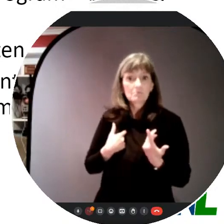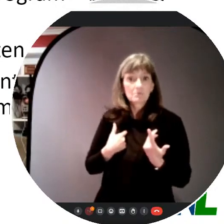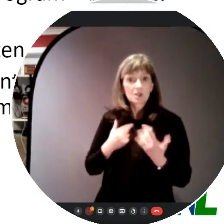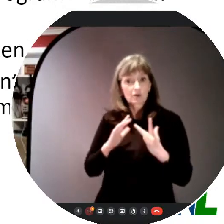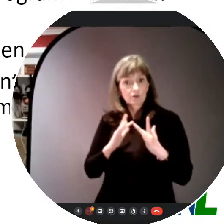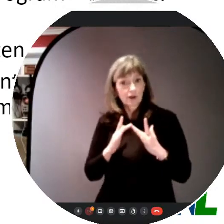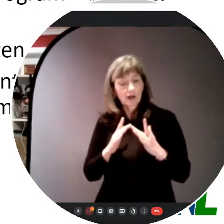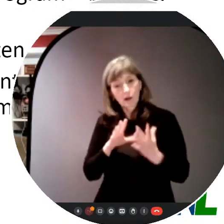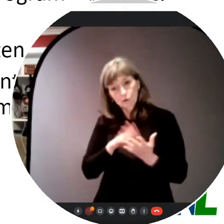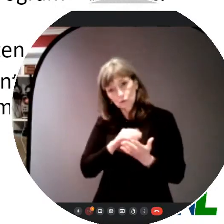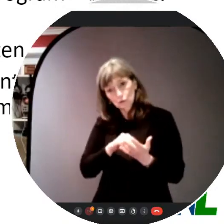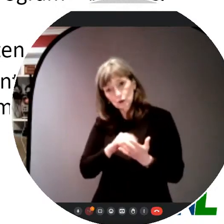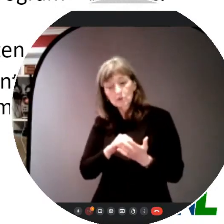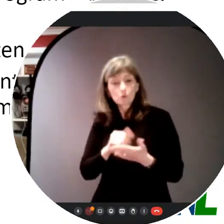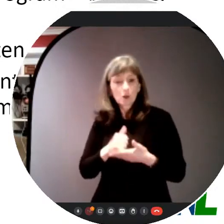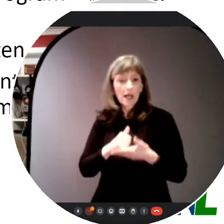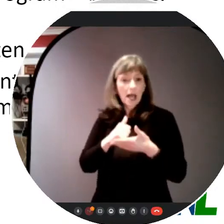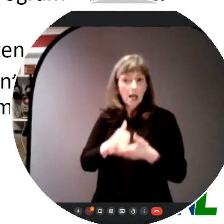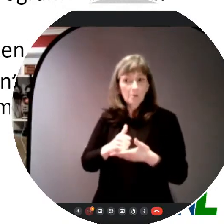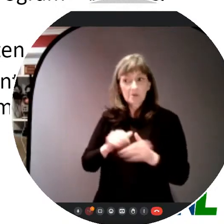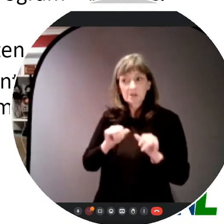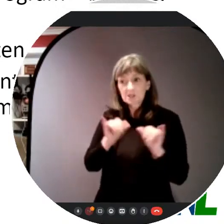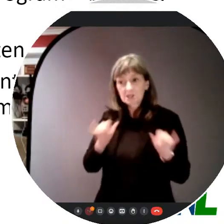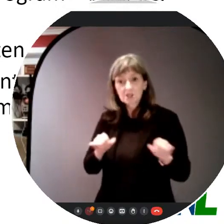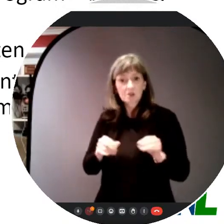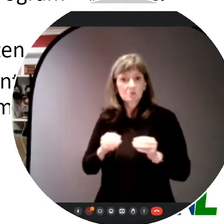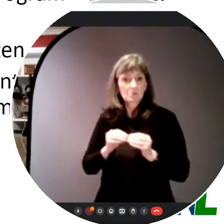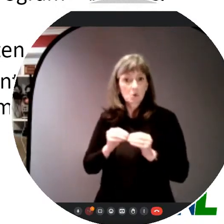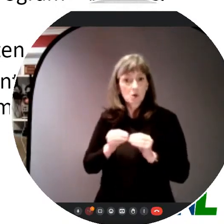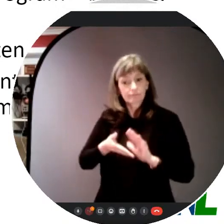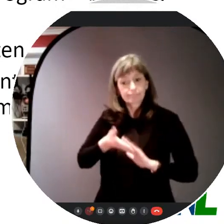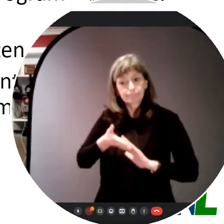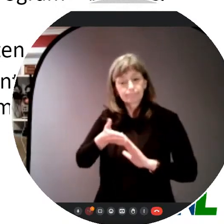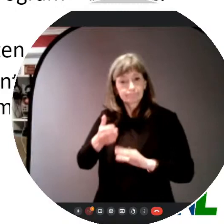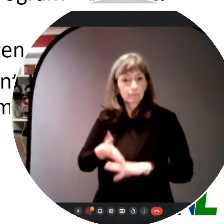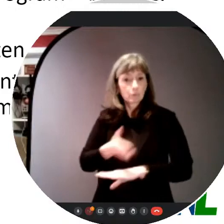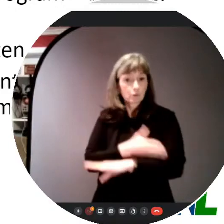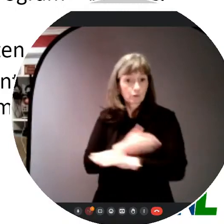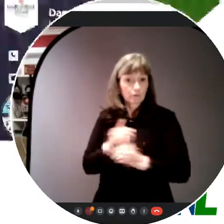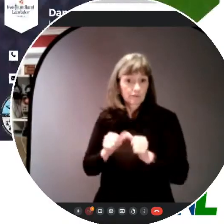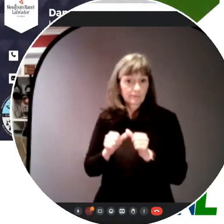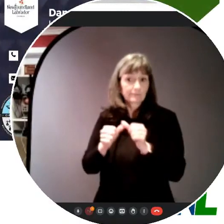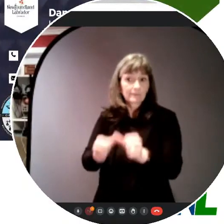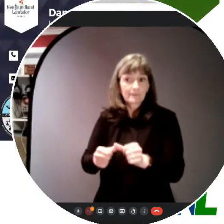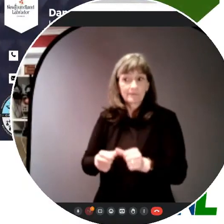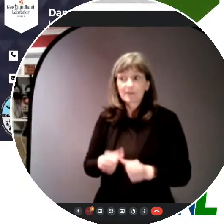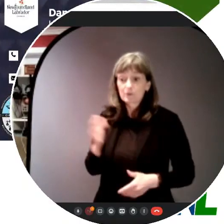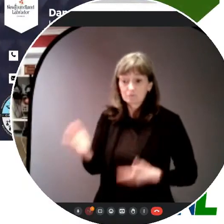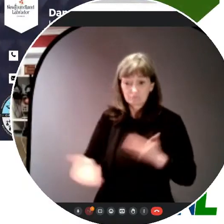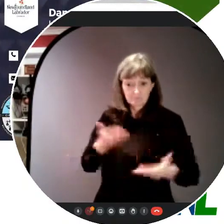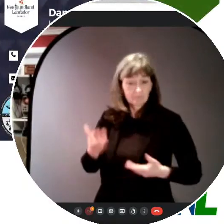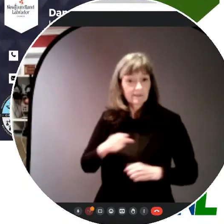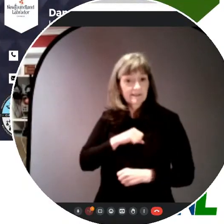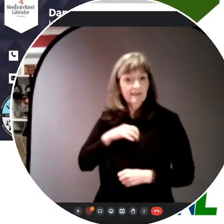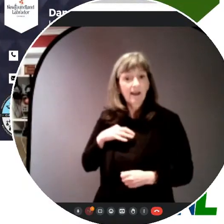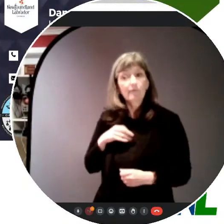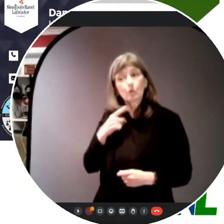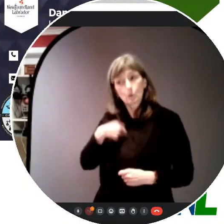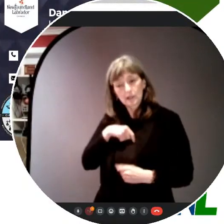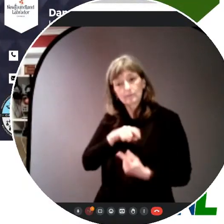helps our system and improves, continuously improves us as we go forward, as people are, even our staff are welcomed.